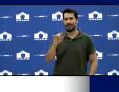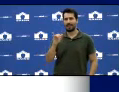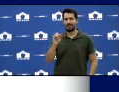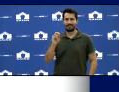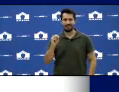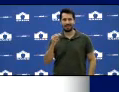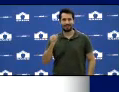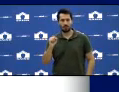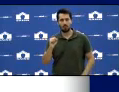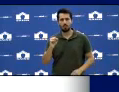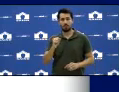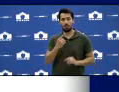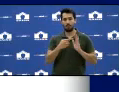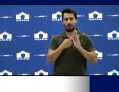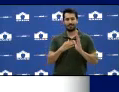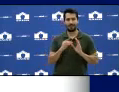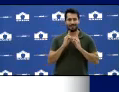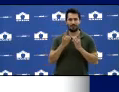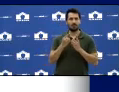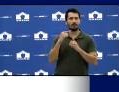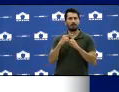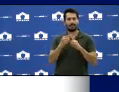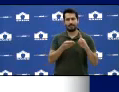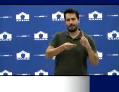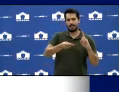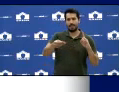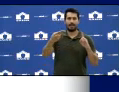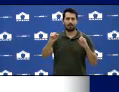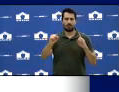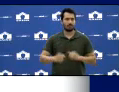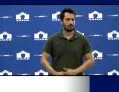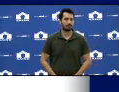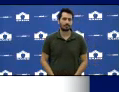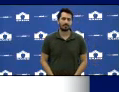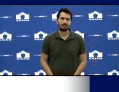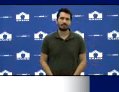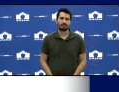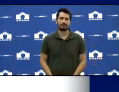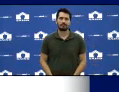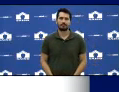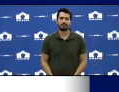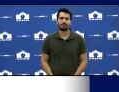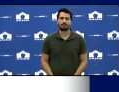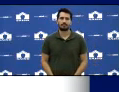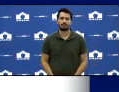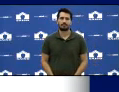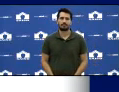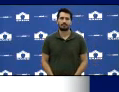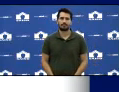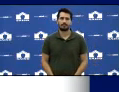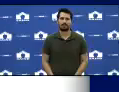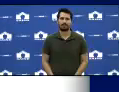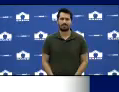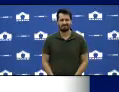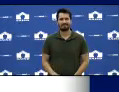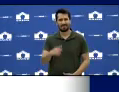those between the single member district and also the feeder pattern. And then